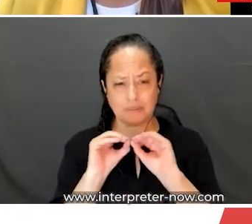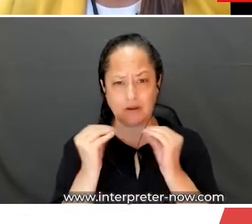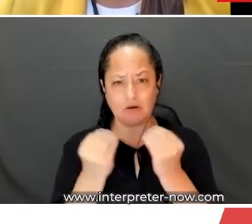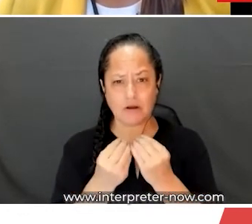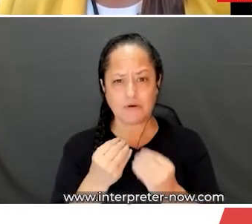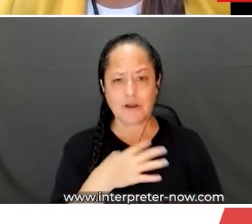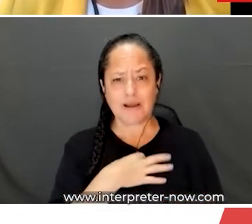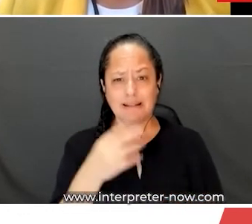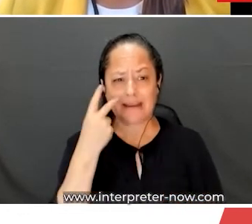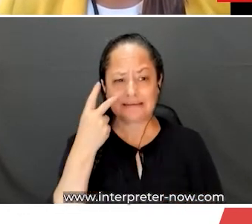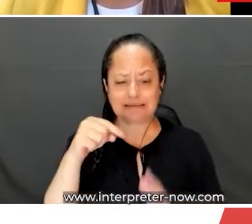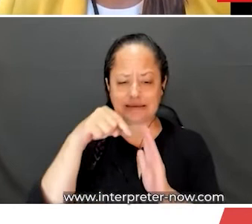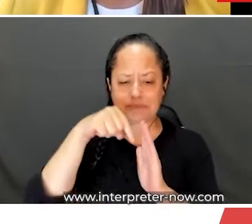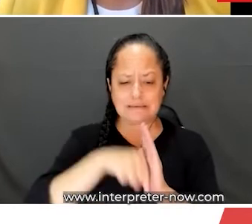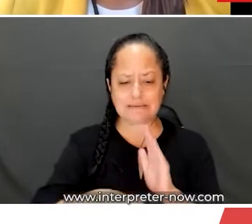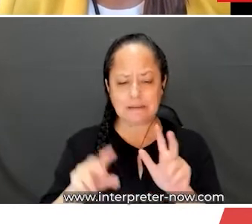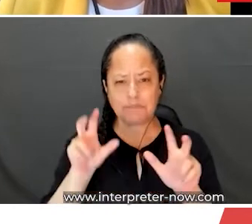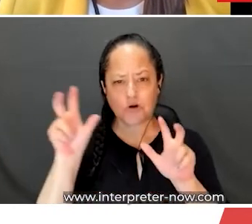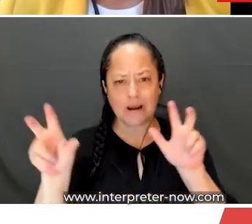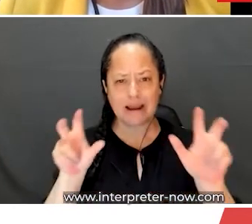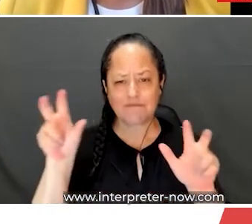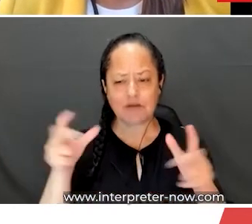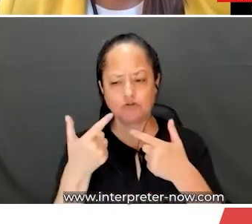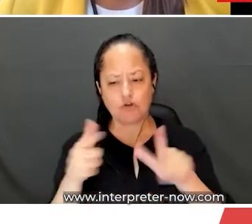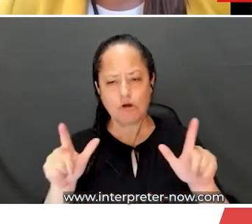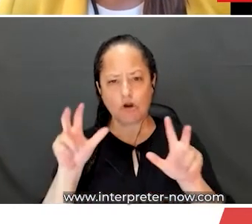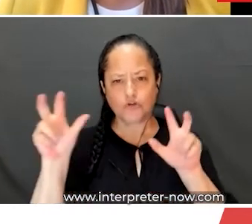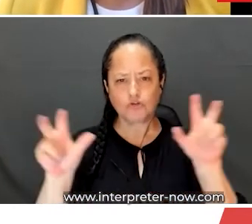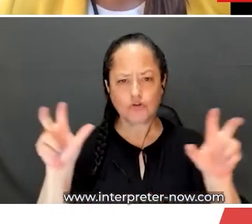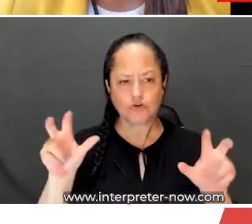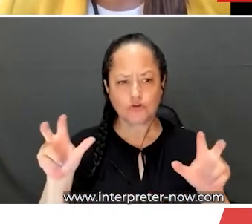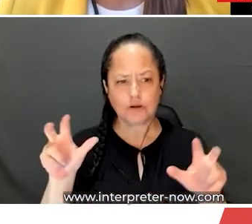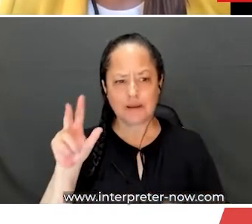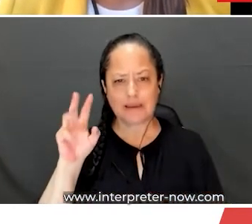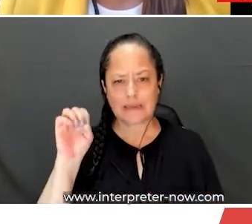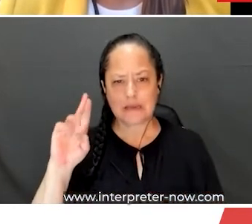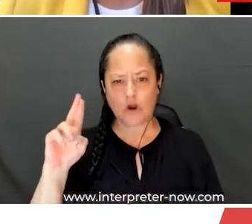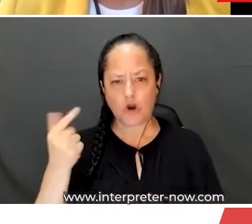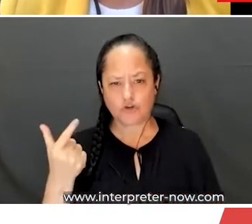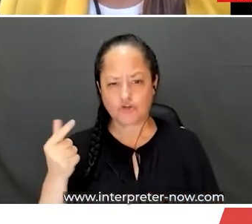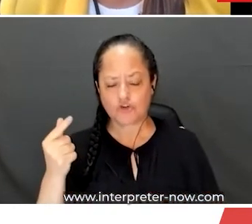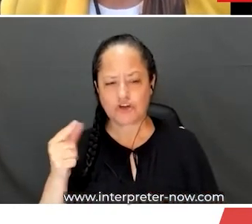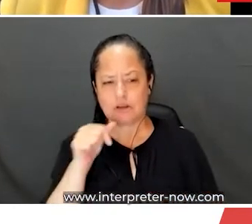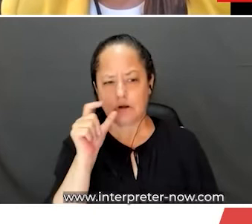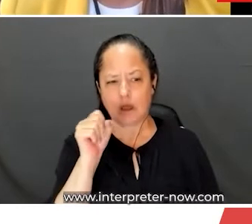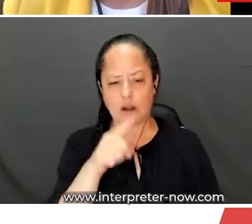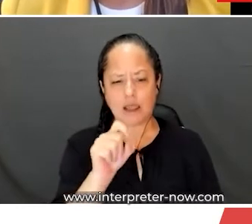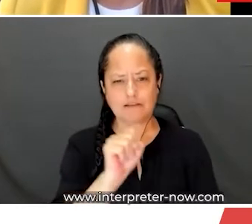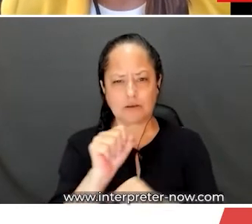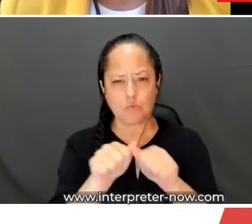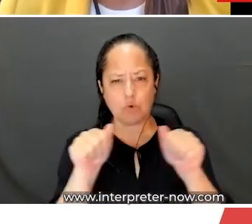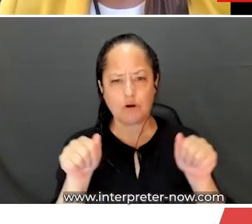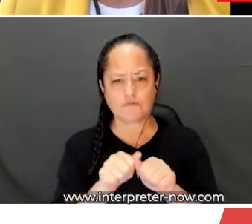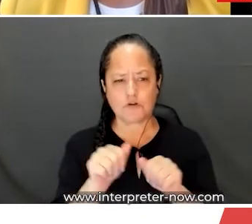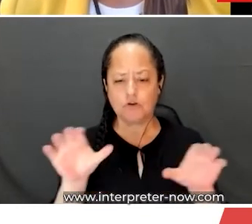would love to see deeper investment and larger investments in BRGs, ERGs, and not asking your workforce to do that